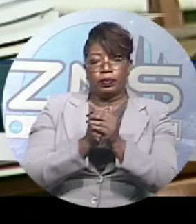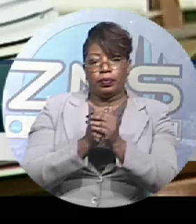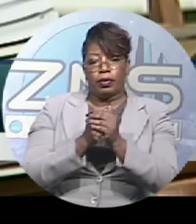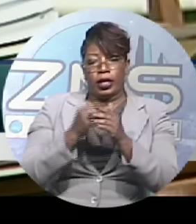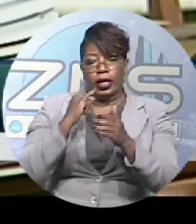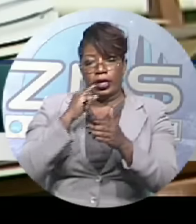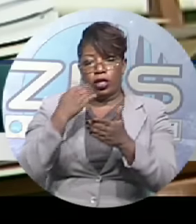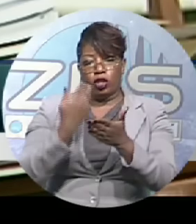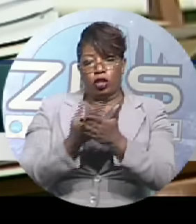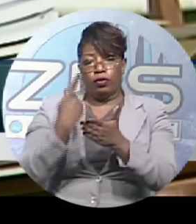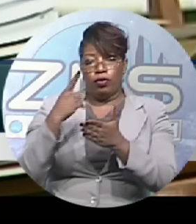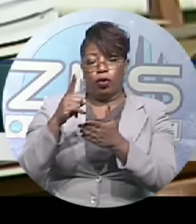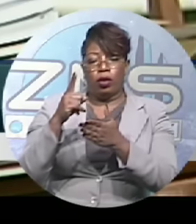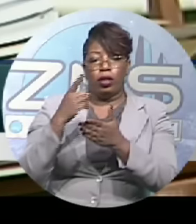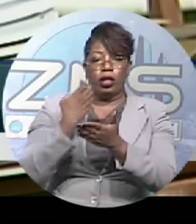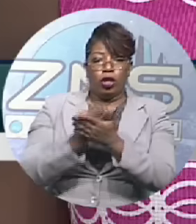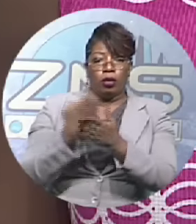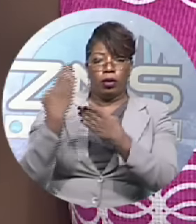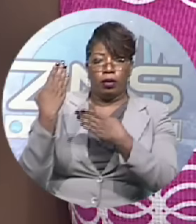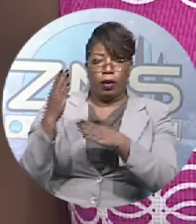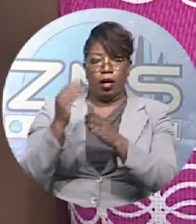the economy of the Bahamas?